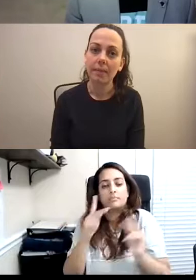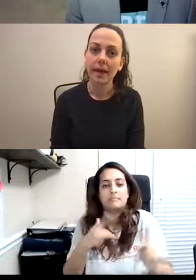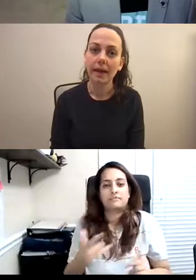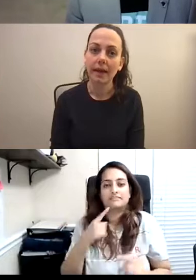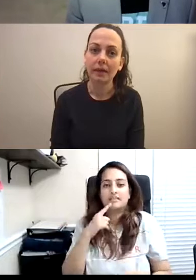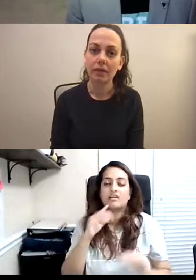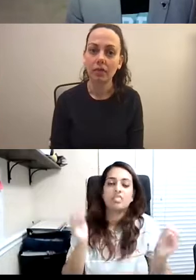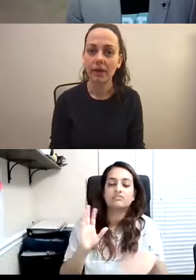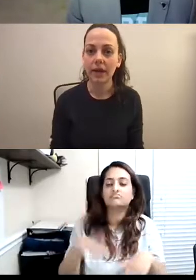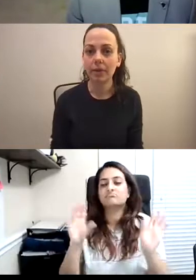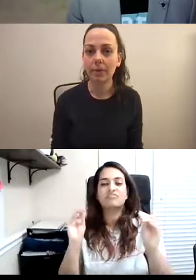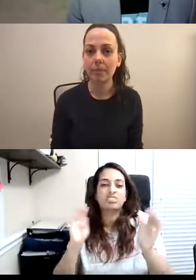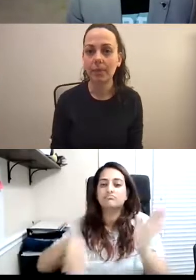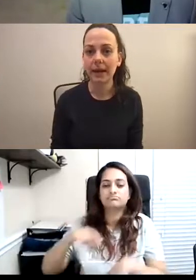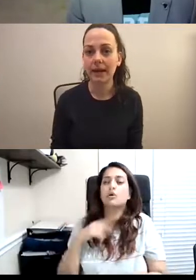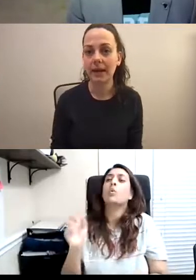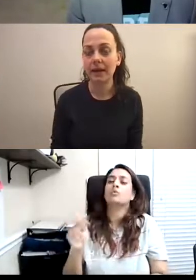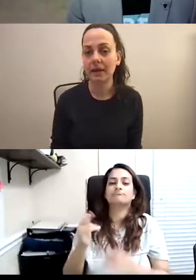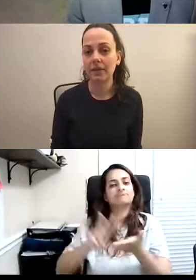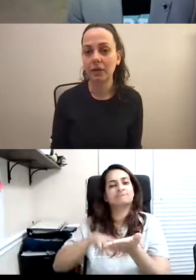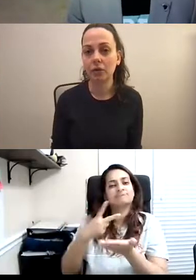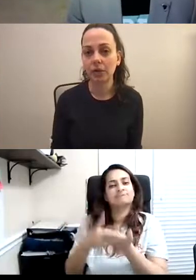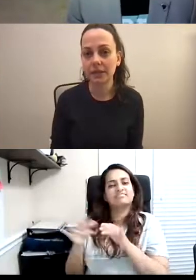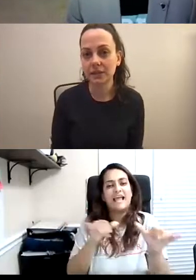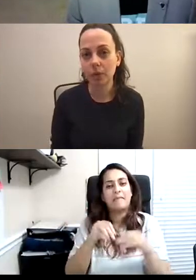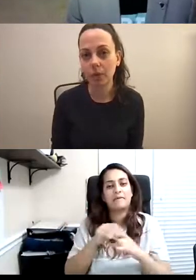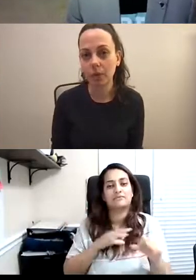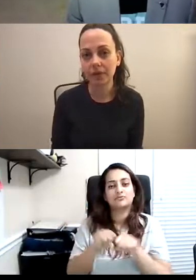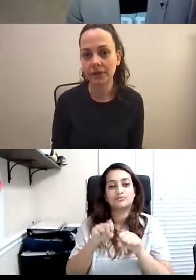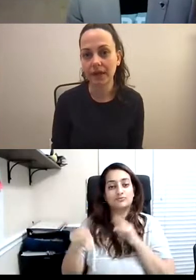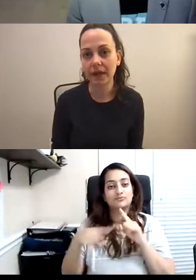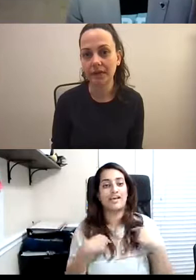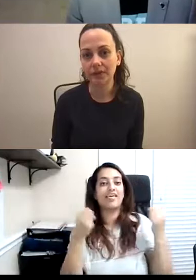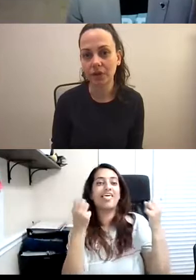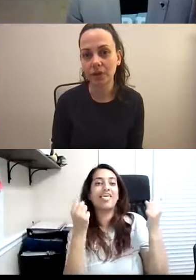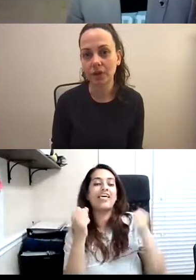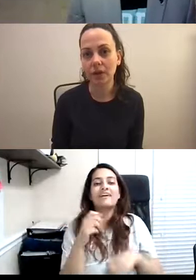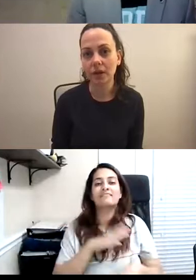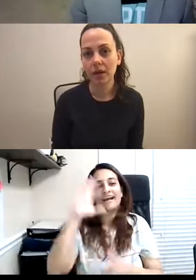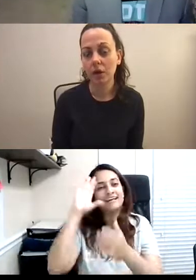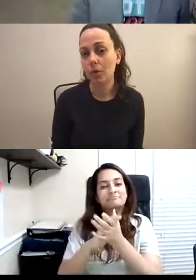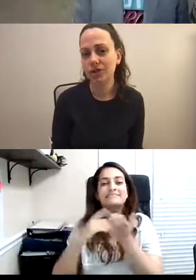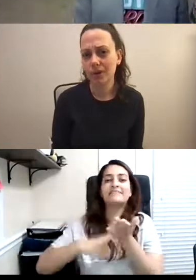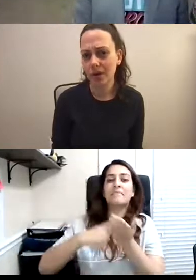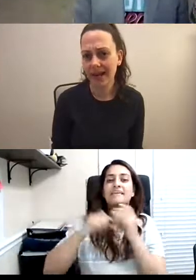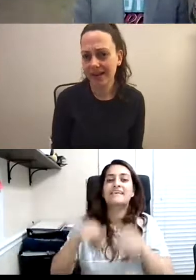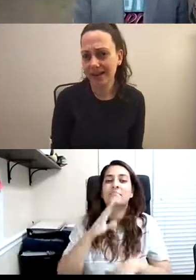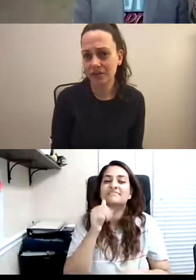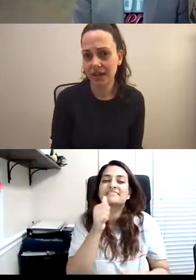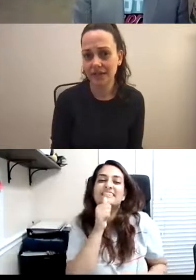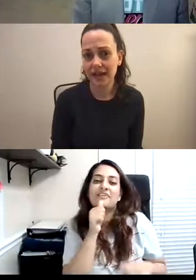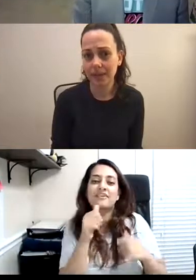They might, like, hearing people might not even include us with what they're saying. So we'll just go